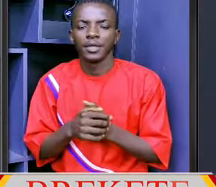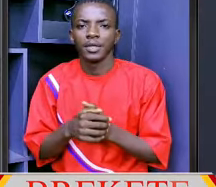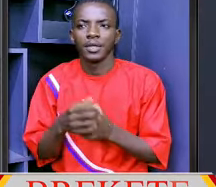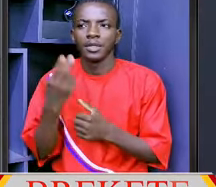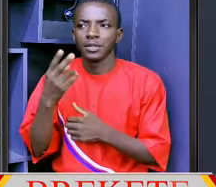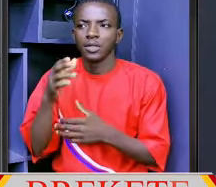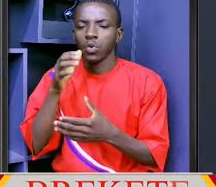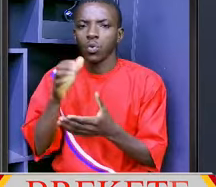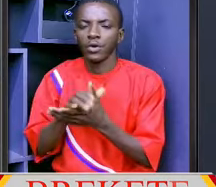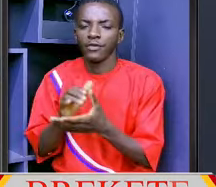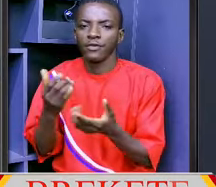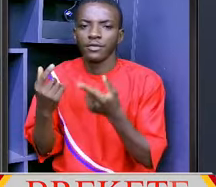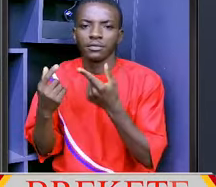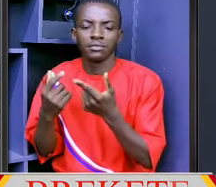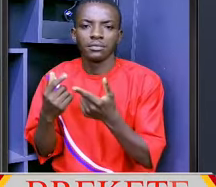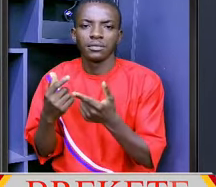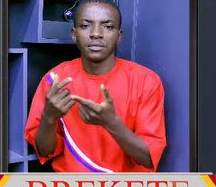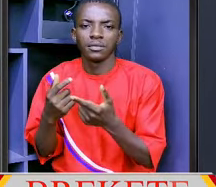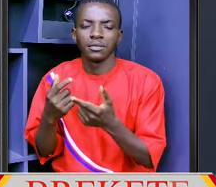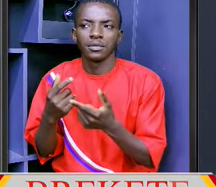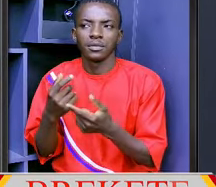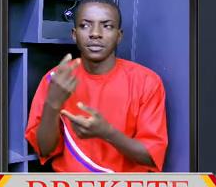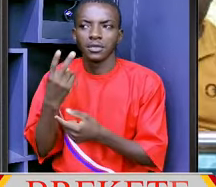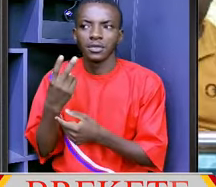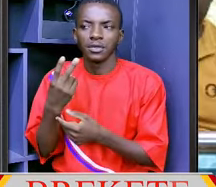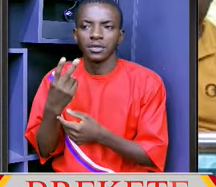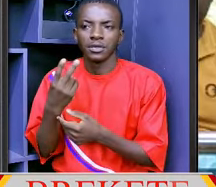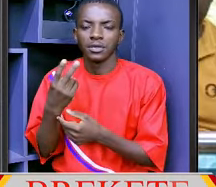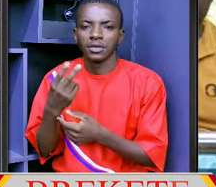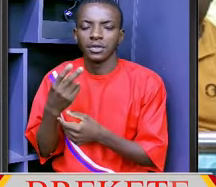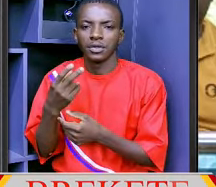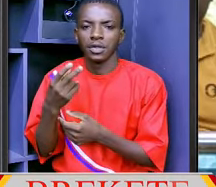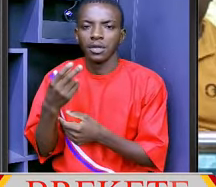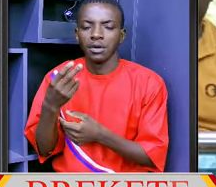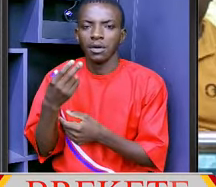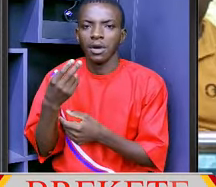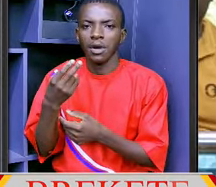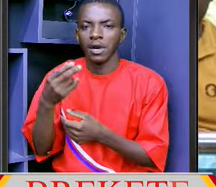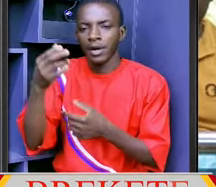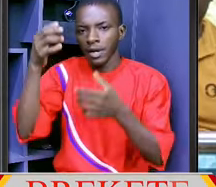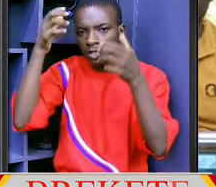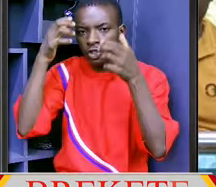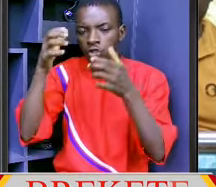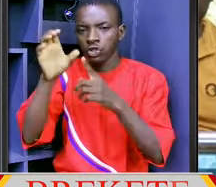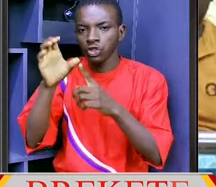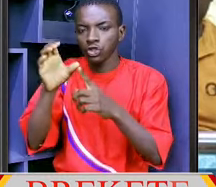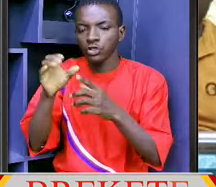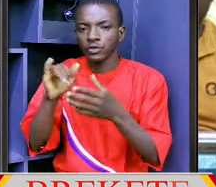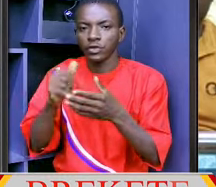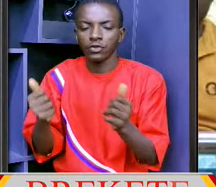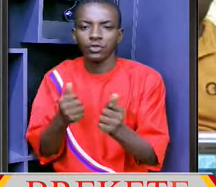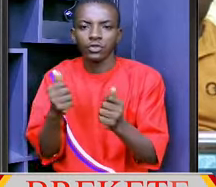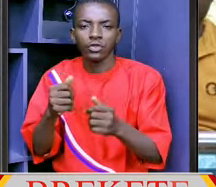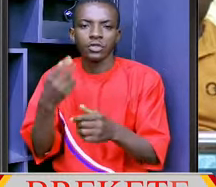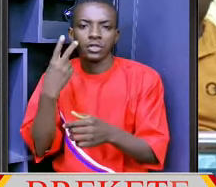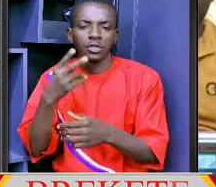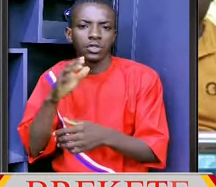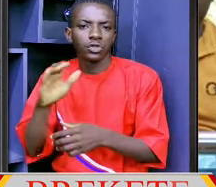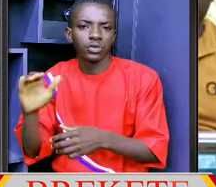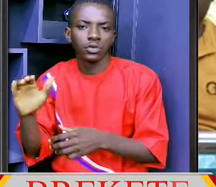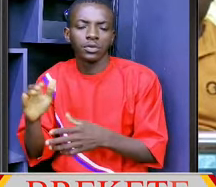Look at the wife. Look at the Ardomodibo way they follow of the matter. Look at the